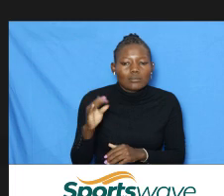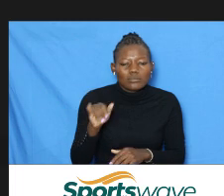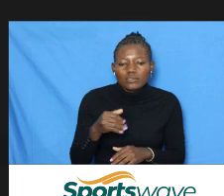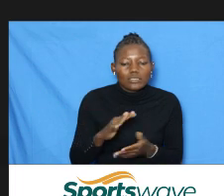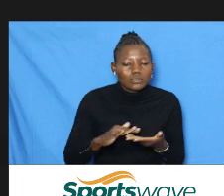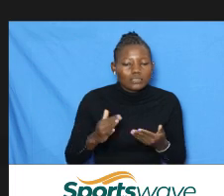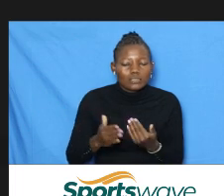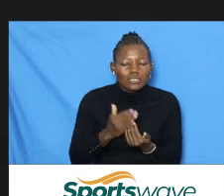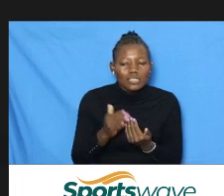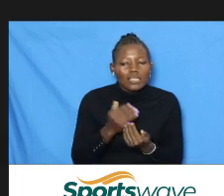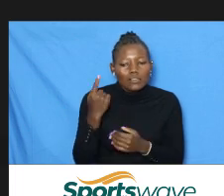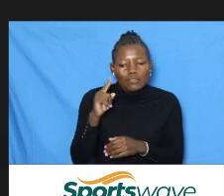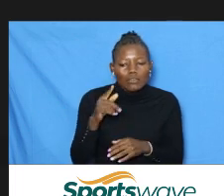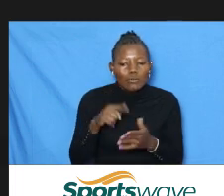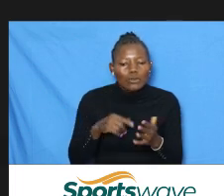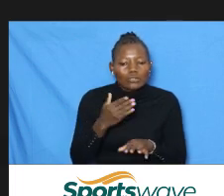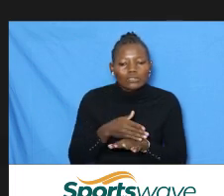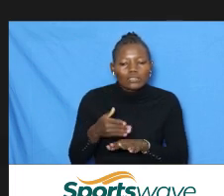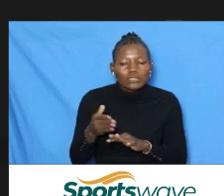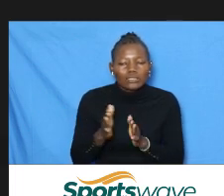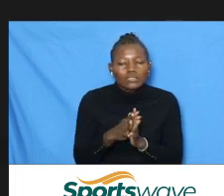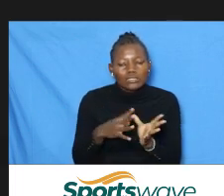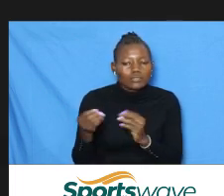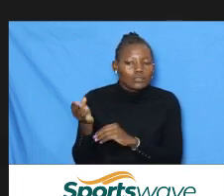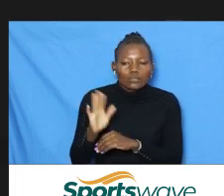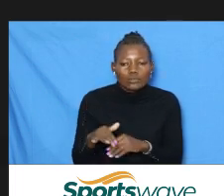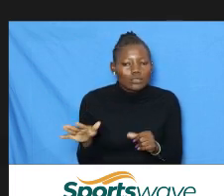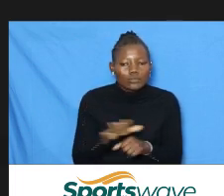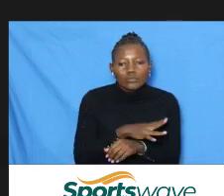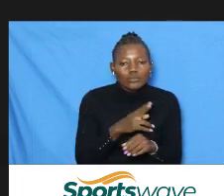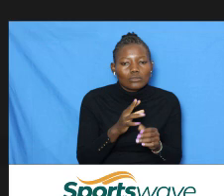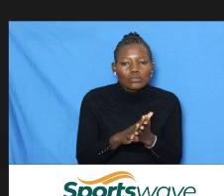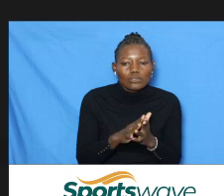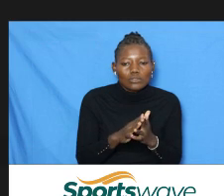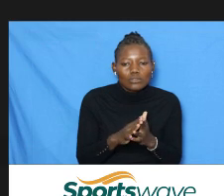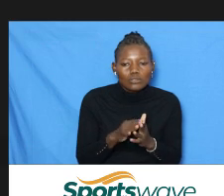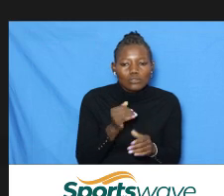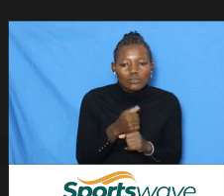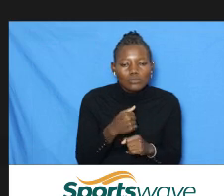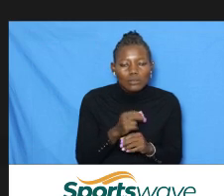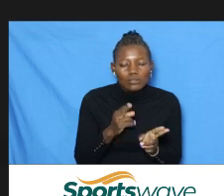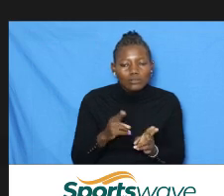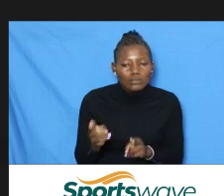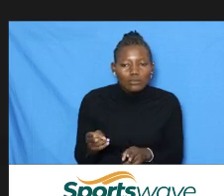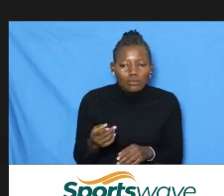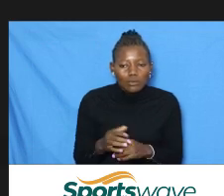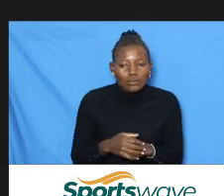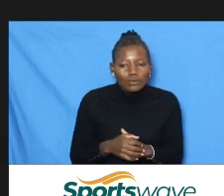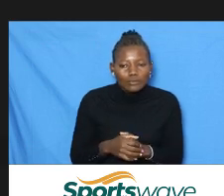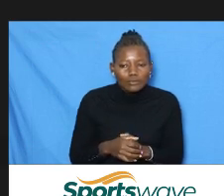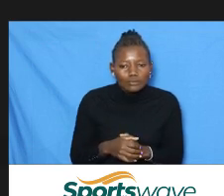is injured and getting it back to full functionality. But prehab is normally done before